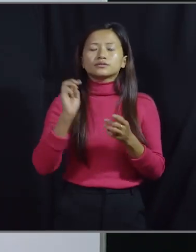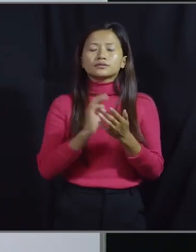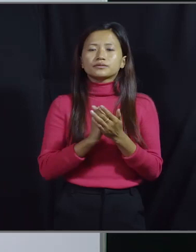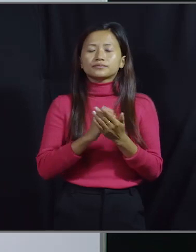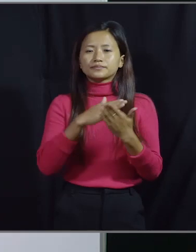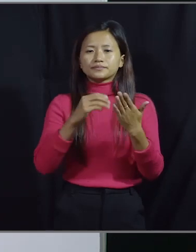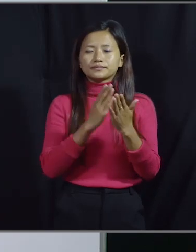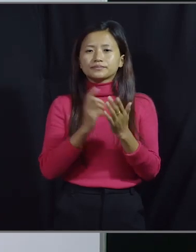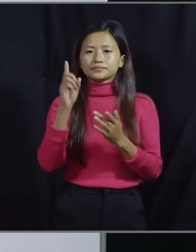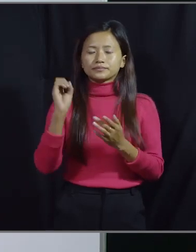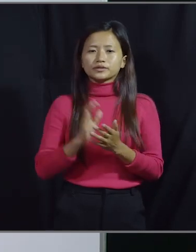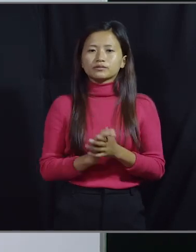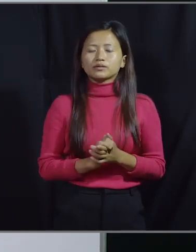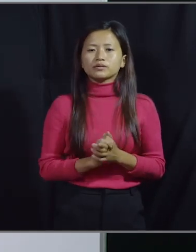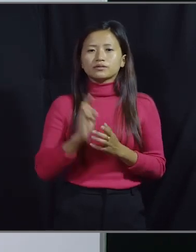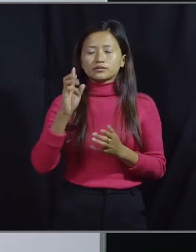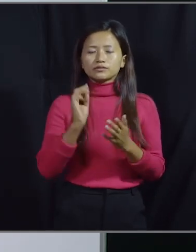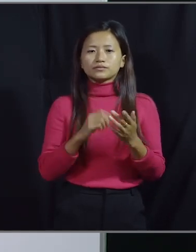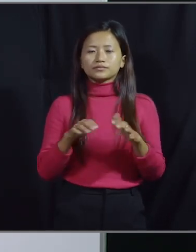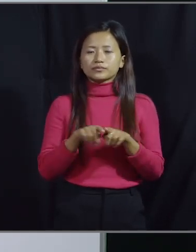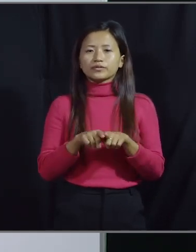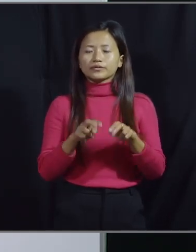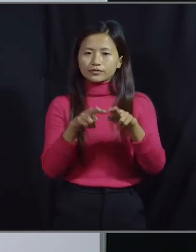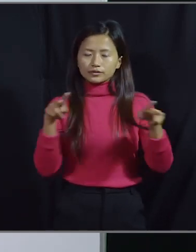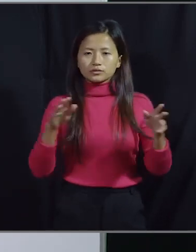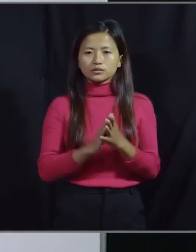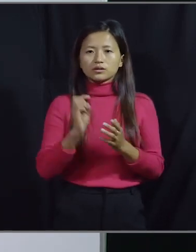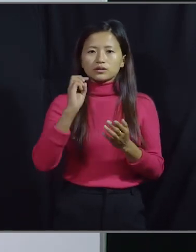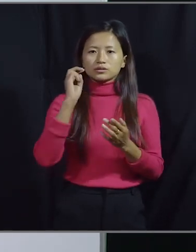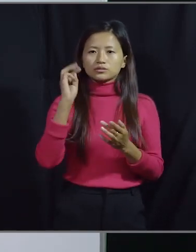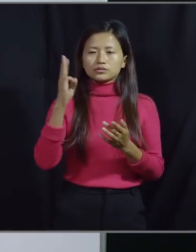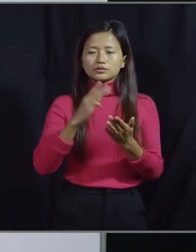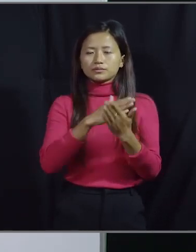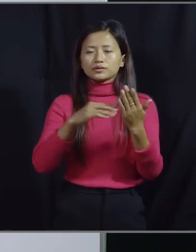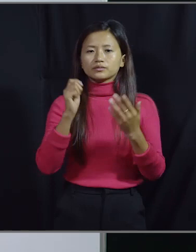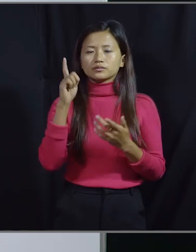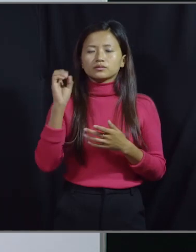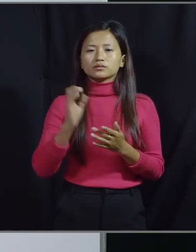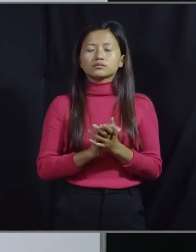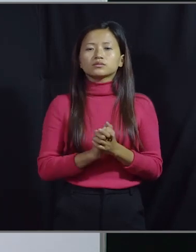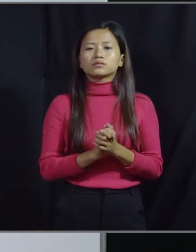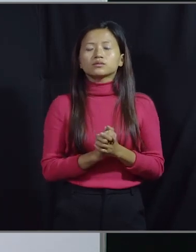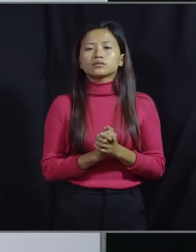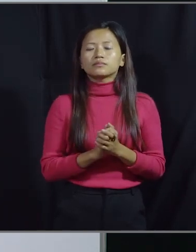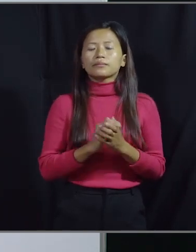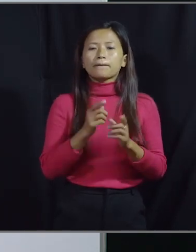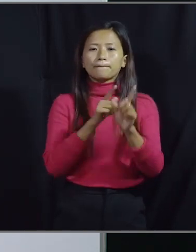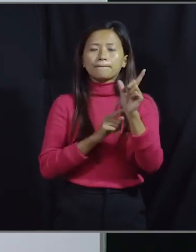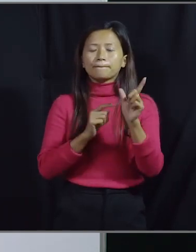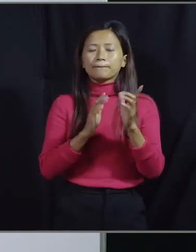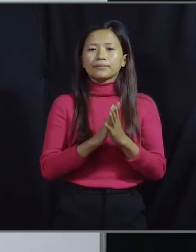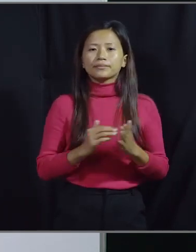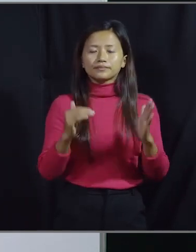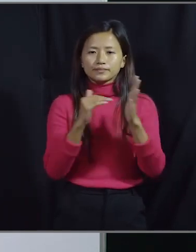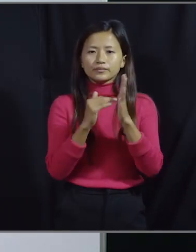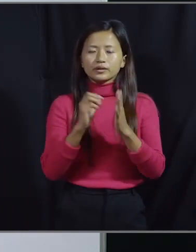2/10. So difference is 3/10. That is, there is no gain and no sacrifice by Y, and for